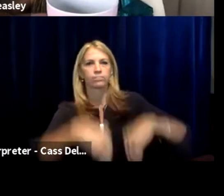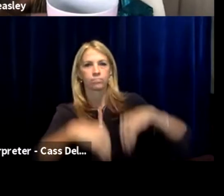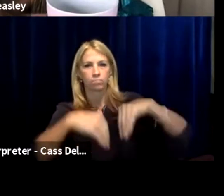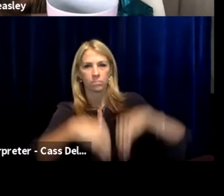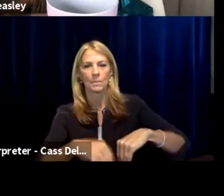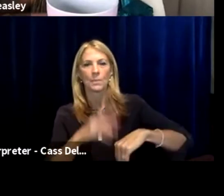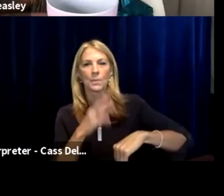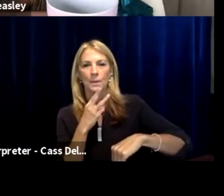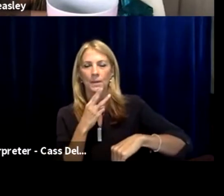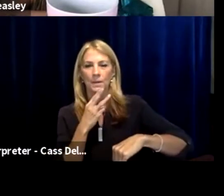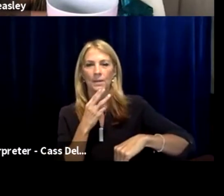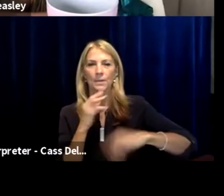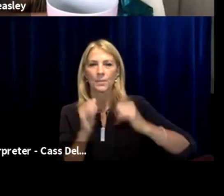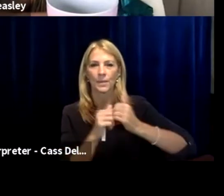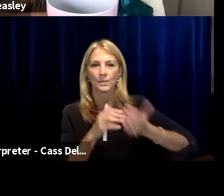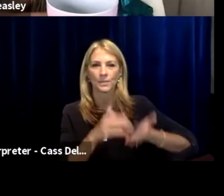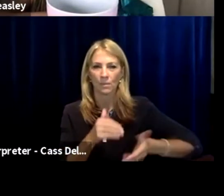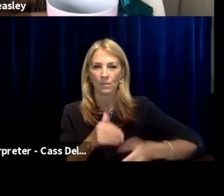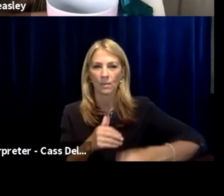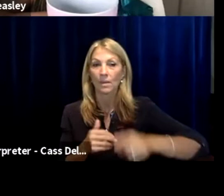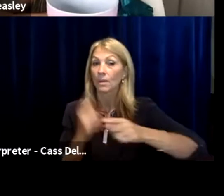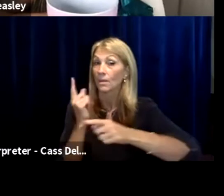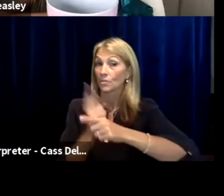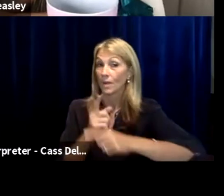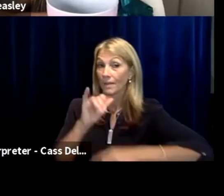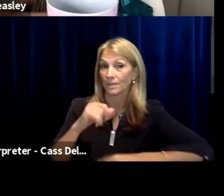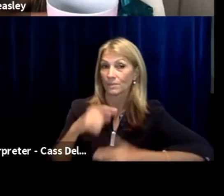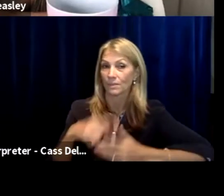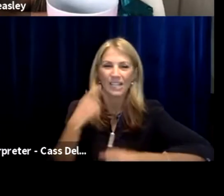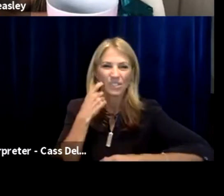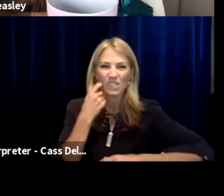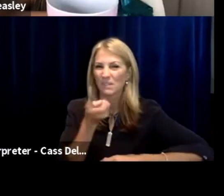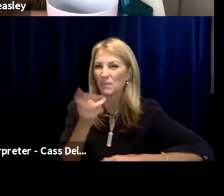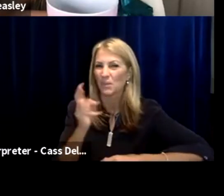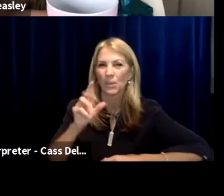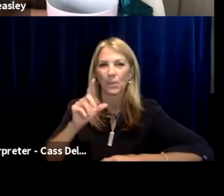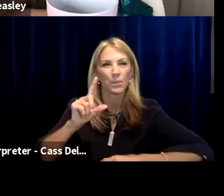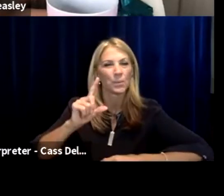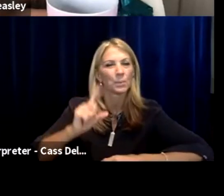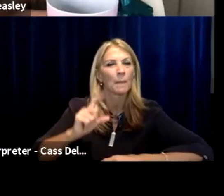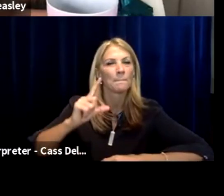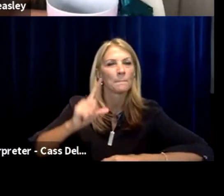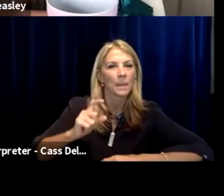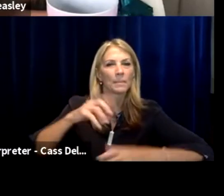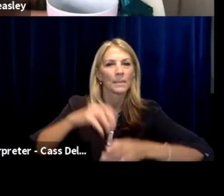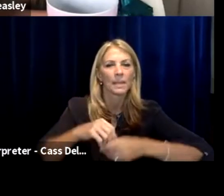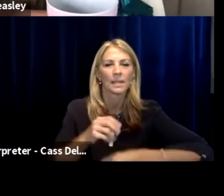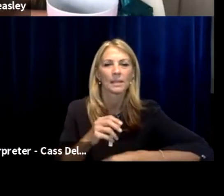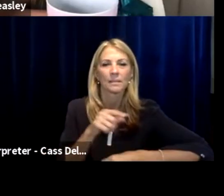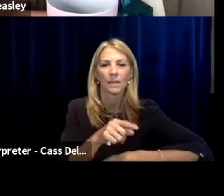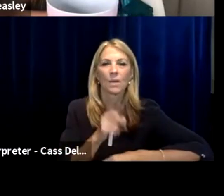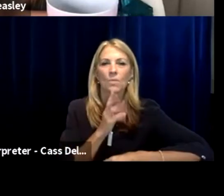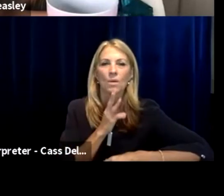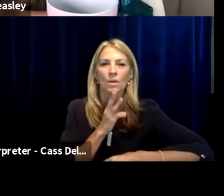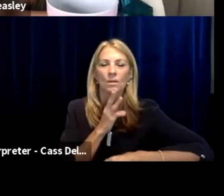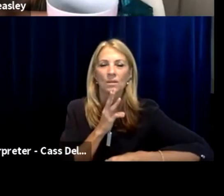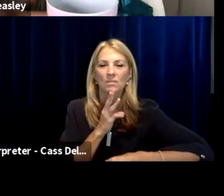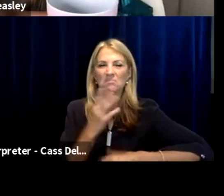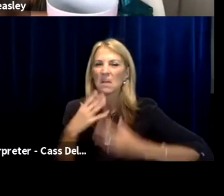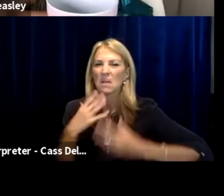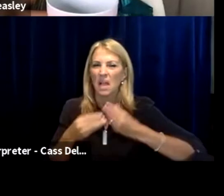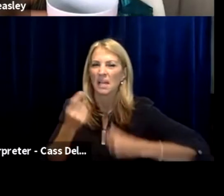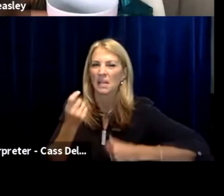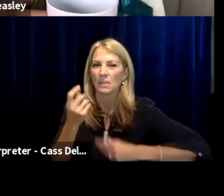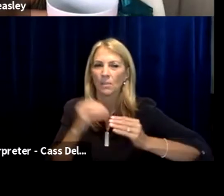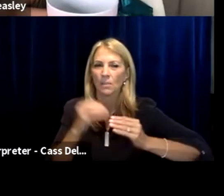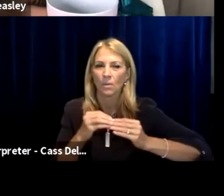Yes, exactly what I'm doing right now. I just put a few pumps of the soap inside. I'm actually probably gonna add more, a little more on top of the balloons.